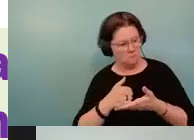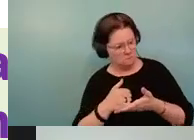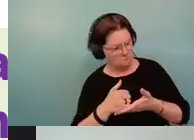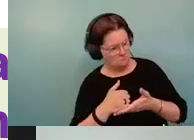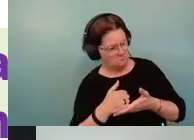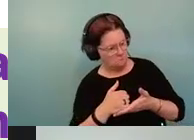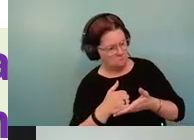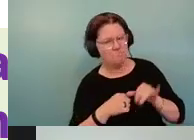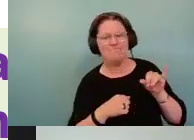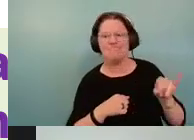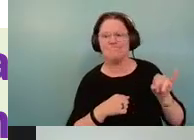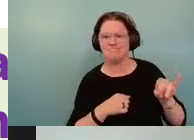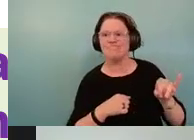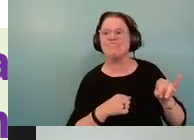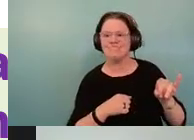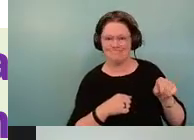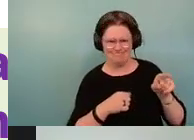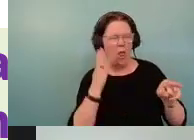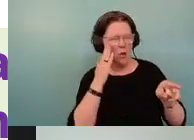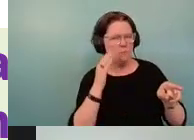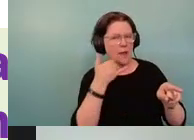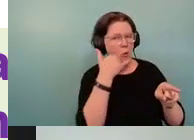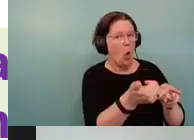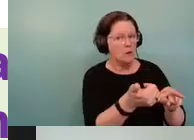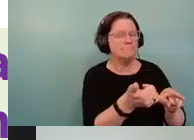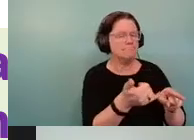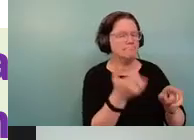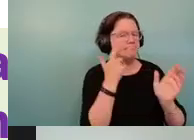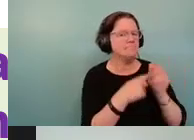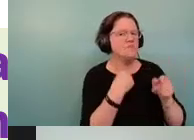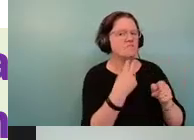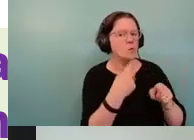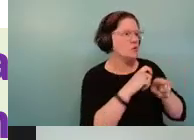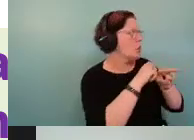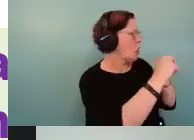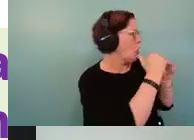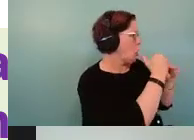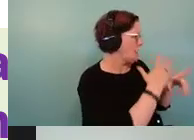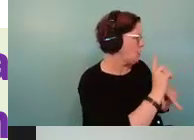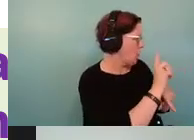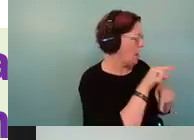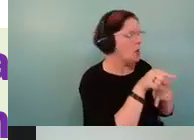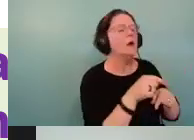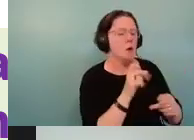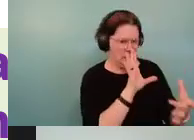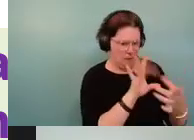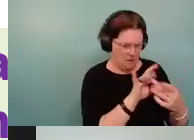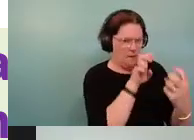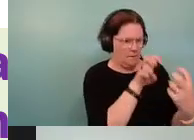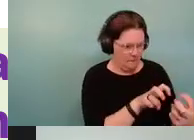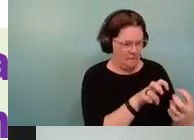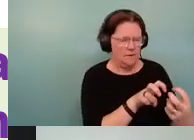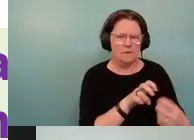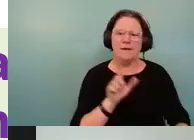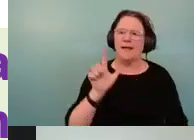I could tell by the voice that it was this client, and I called her guardian, found out where she was, and we connected. But I thought,